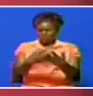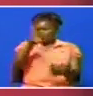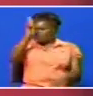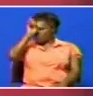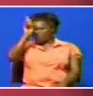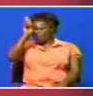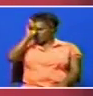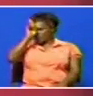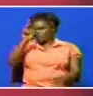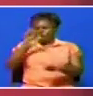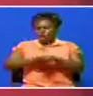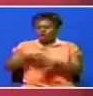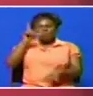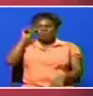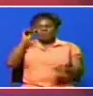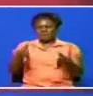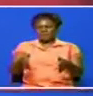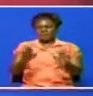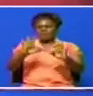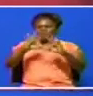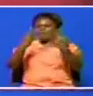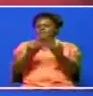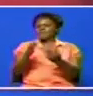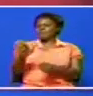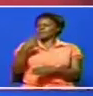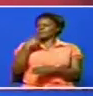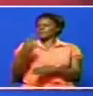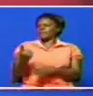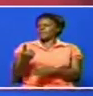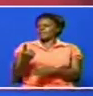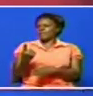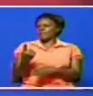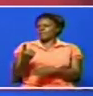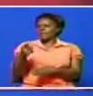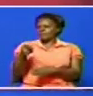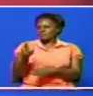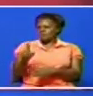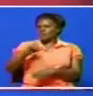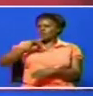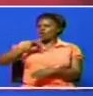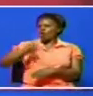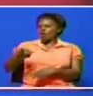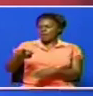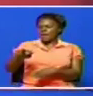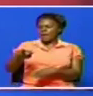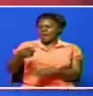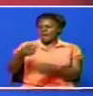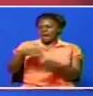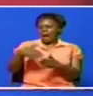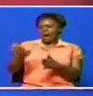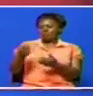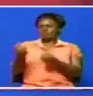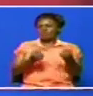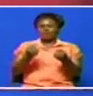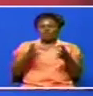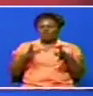police along Mombasa Road, and according to his family, Alai divulged that he was ordered out of his vehicle at gunpoint and